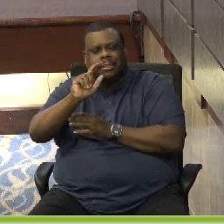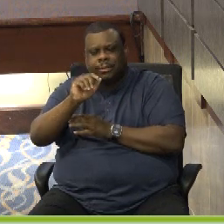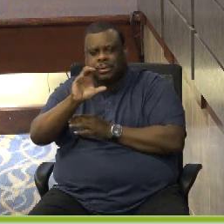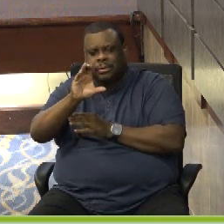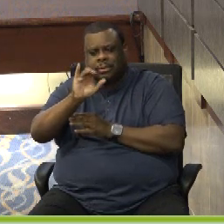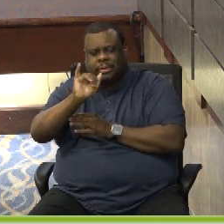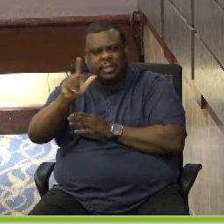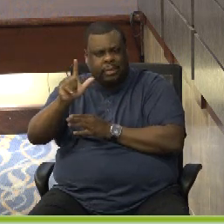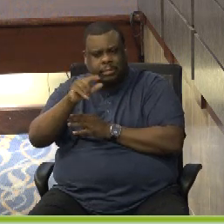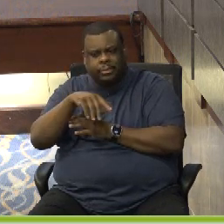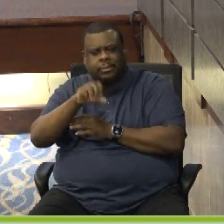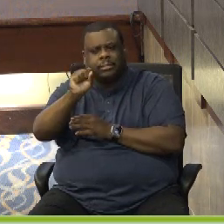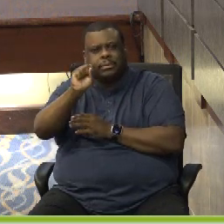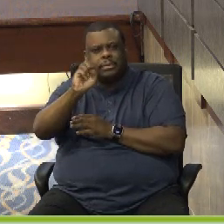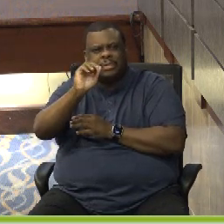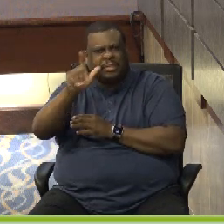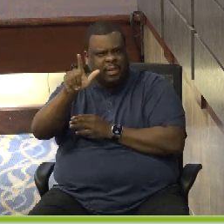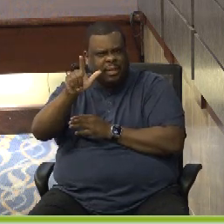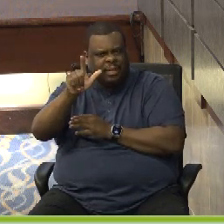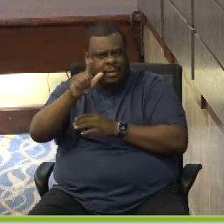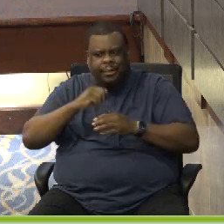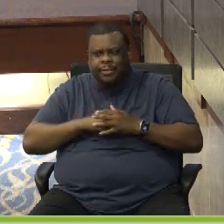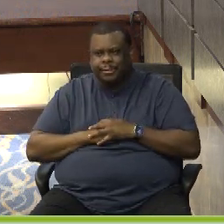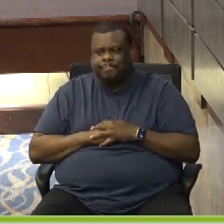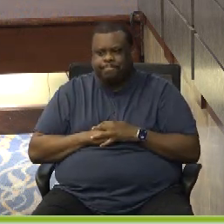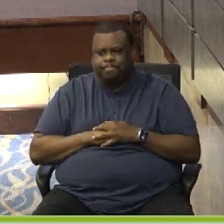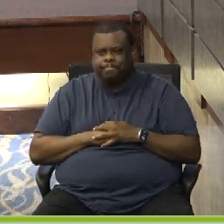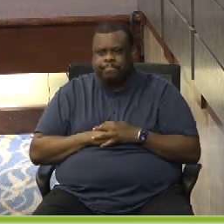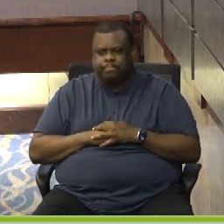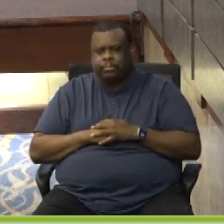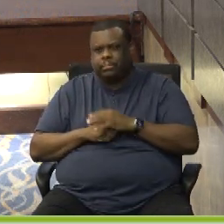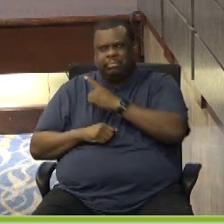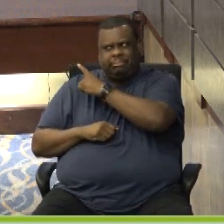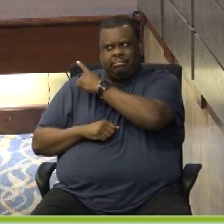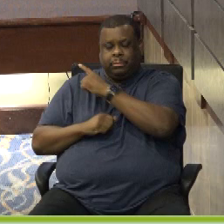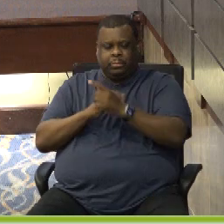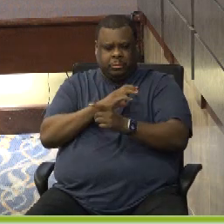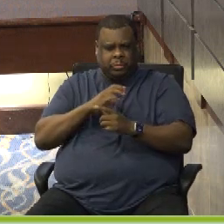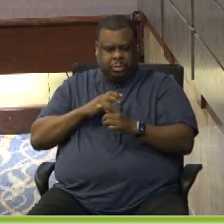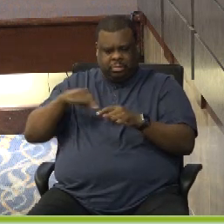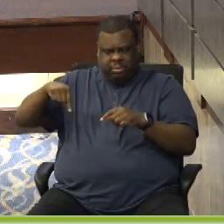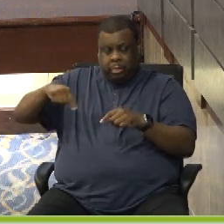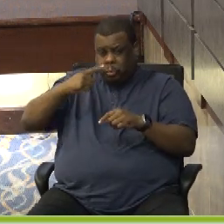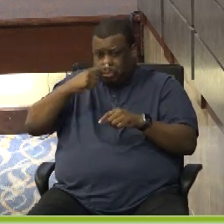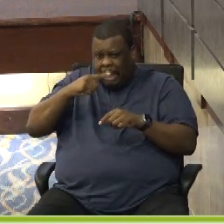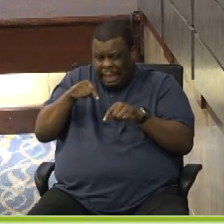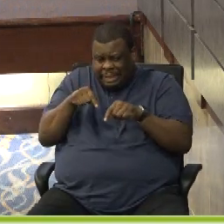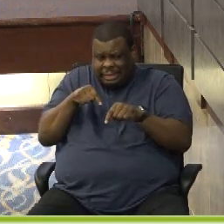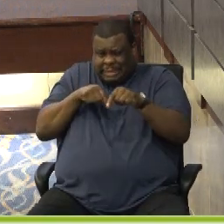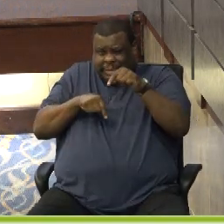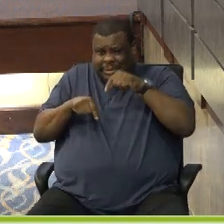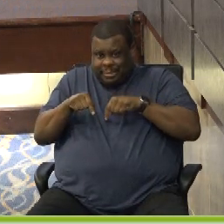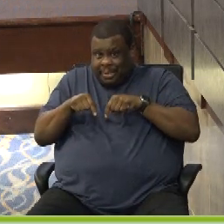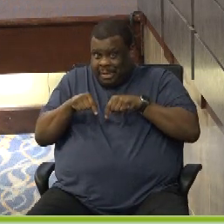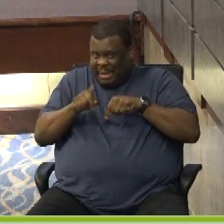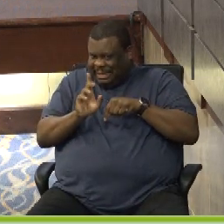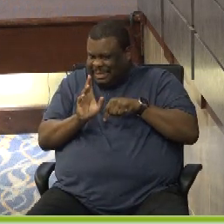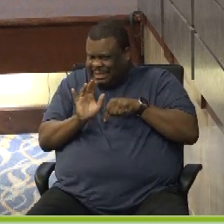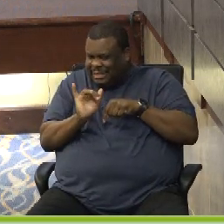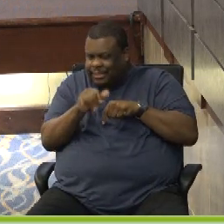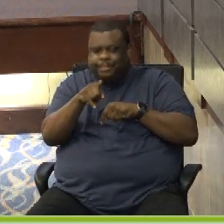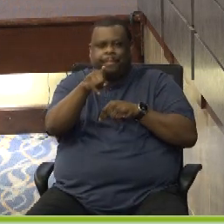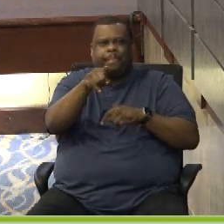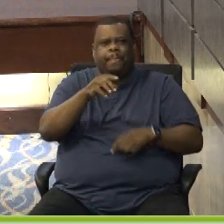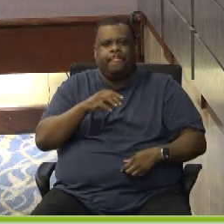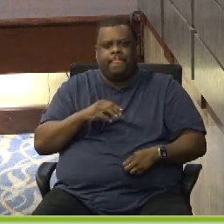than just type. They can have their city seal on their pages. Can you back it up? Let's see, one more. There we go. Oh, sorry. So where